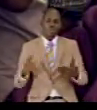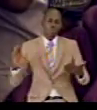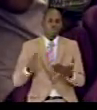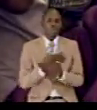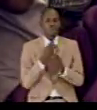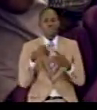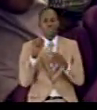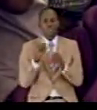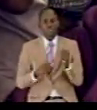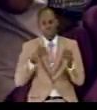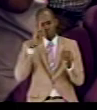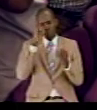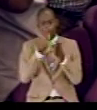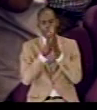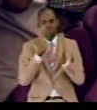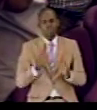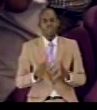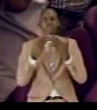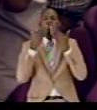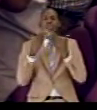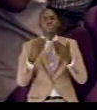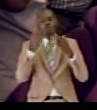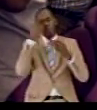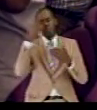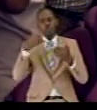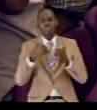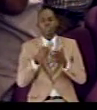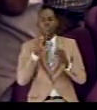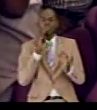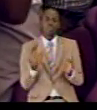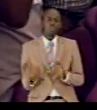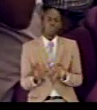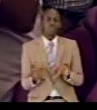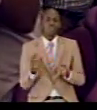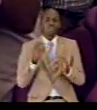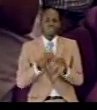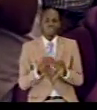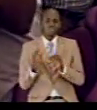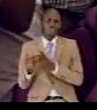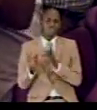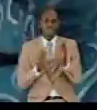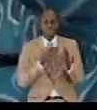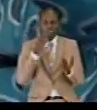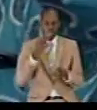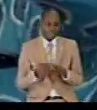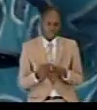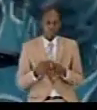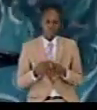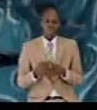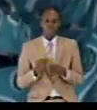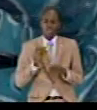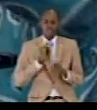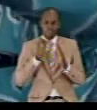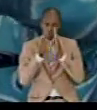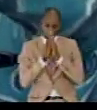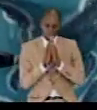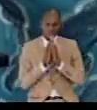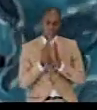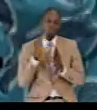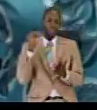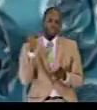believer. We thank you because we know it is done. In Jesus' name I